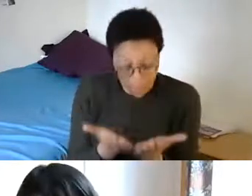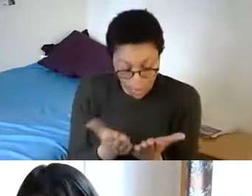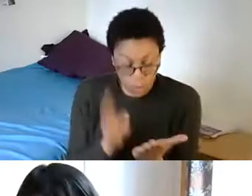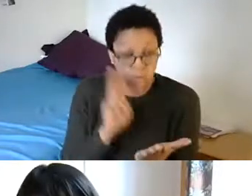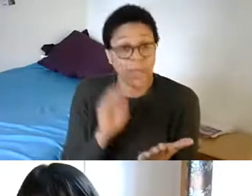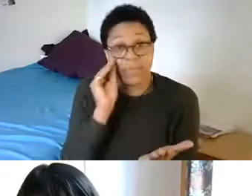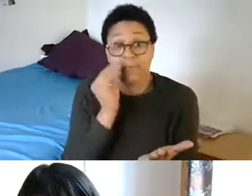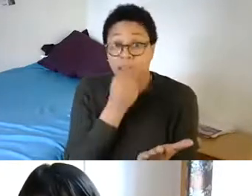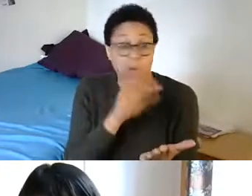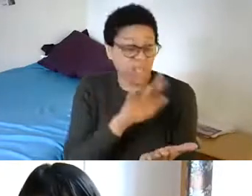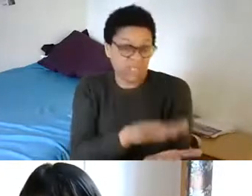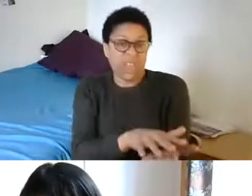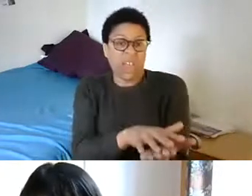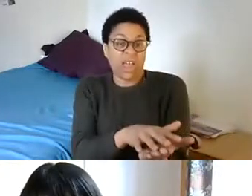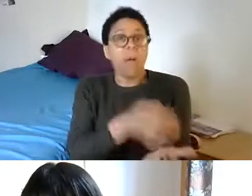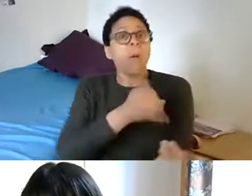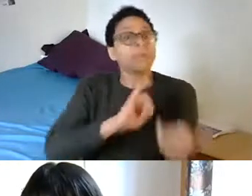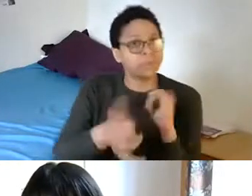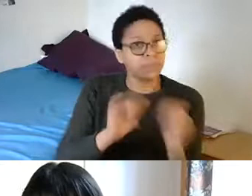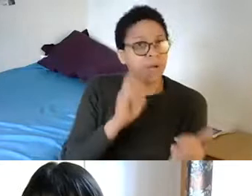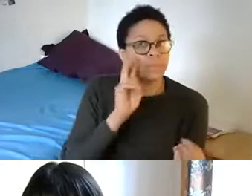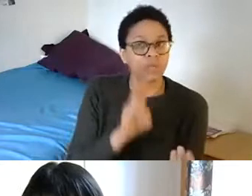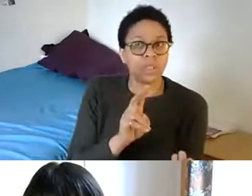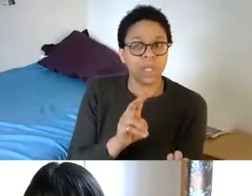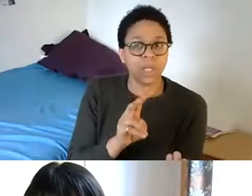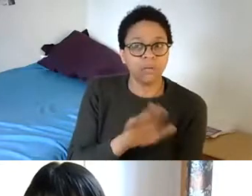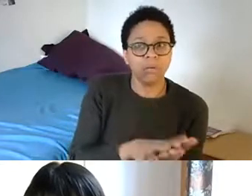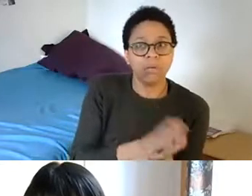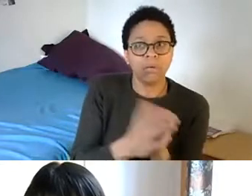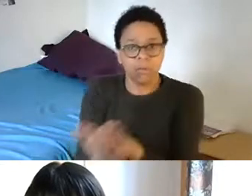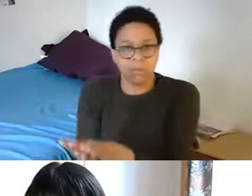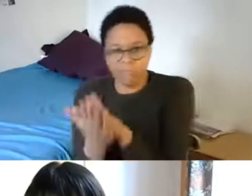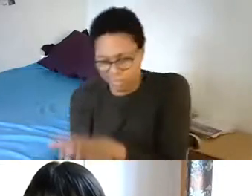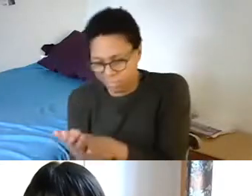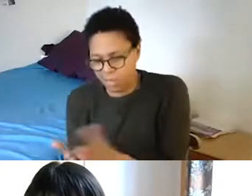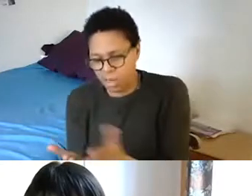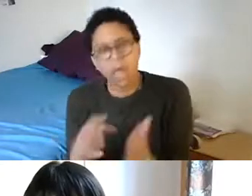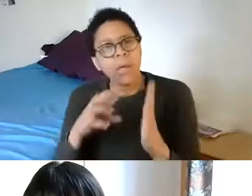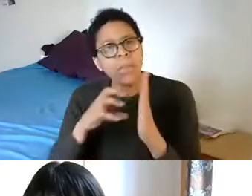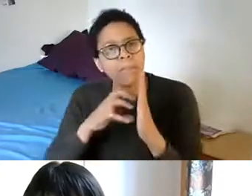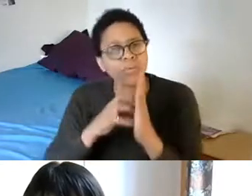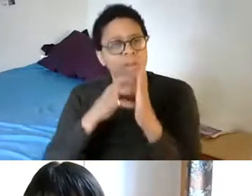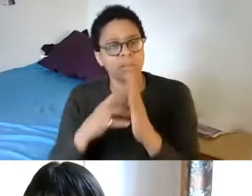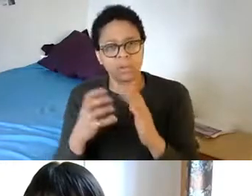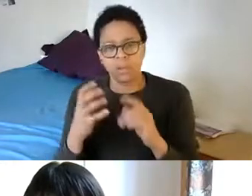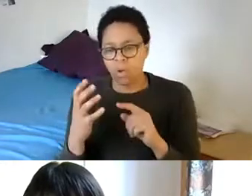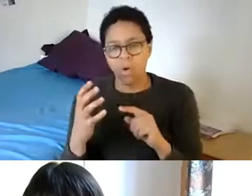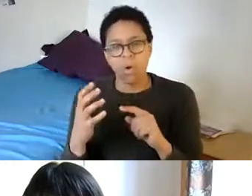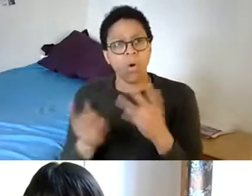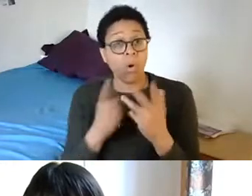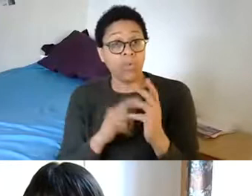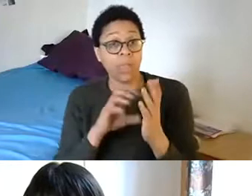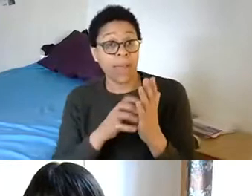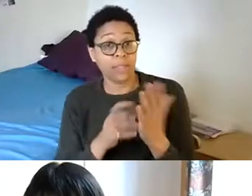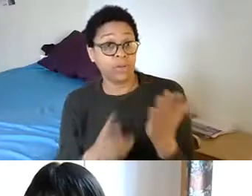indentation of the flower and leaf on the opposite page, where sort of it's been moist when it's been closed together, so that pattern is then passed on to the other